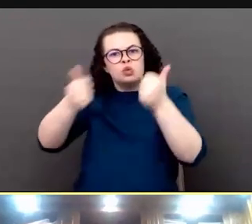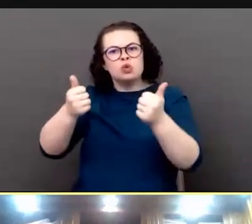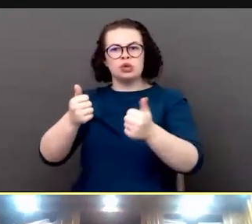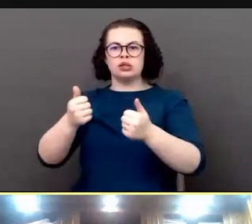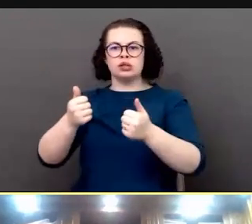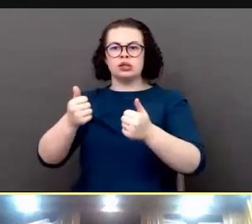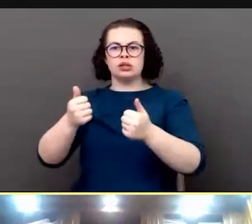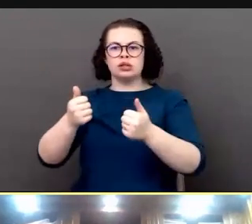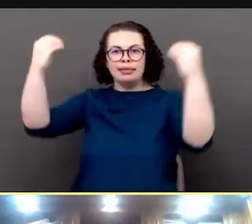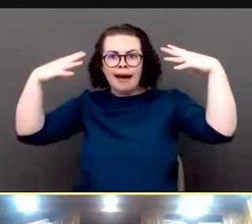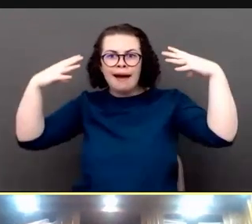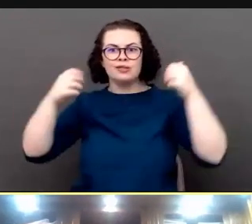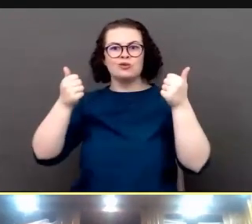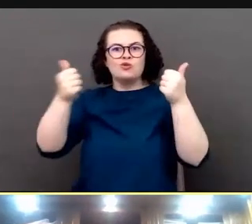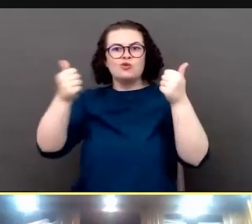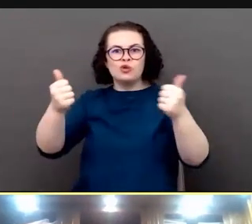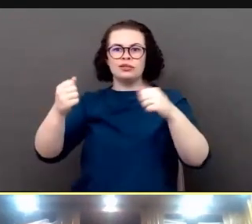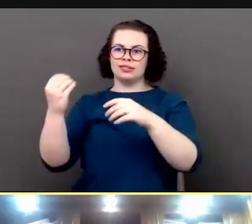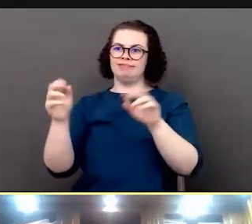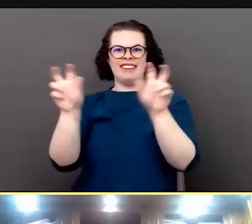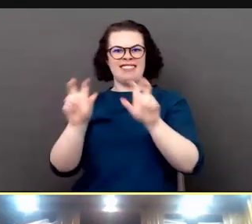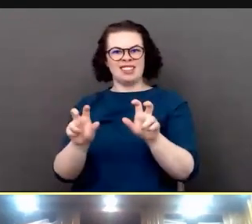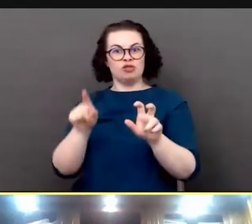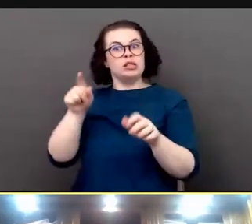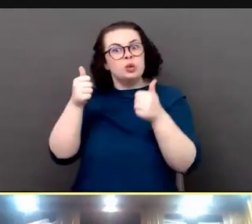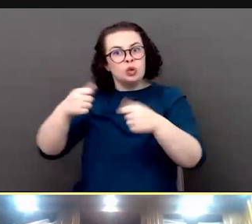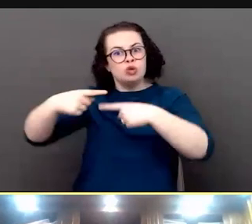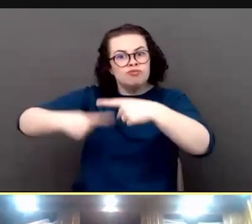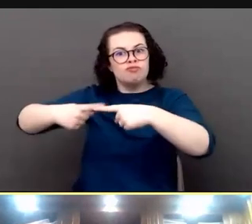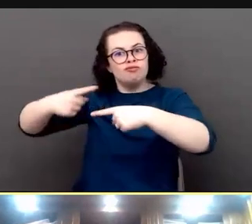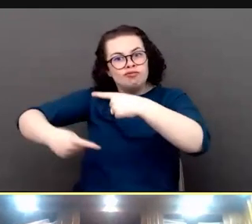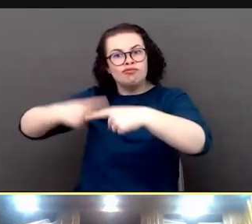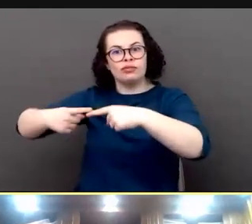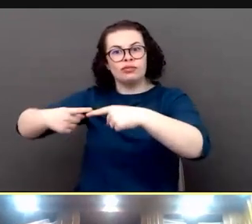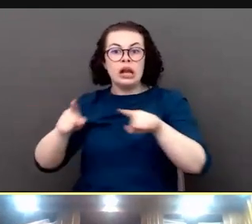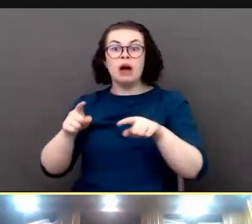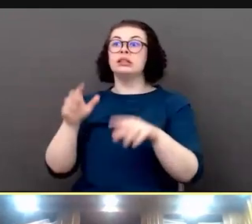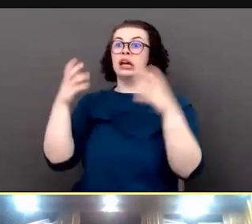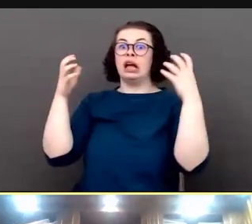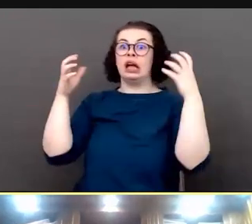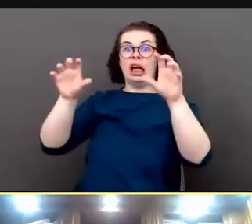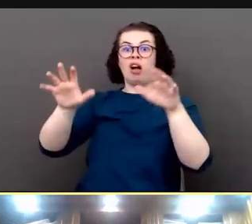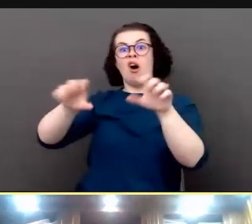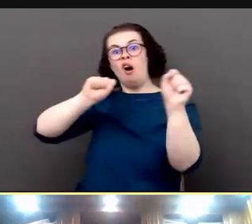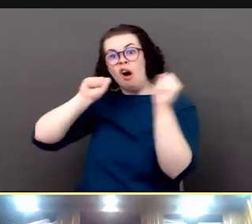policy and legal documents spell out that when when doing deep renovations in buildings